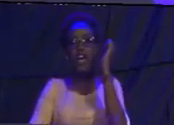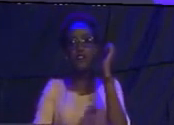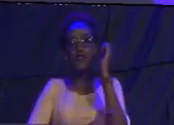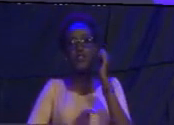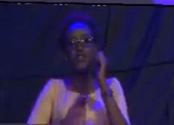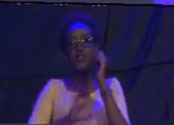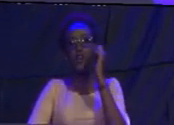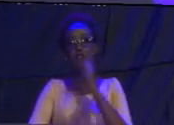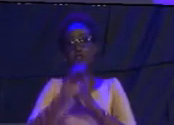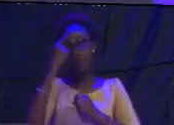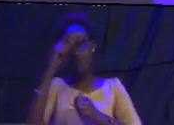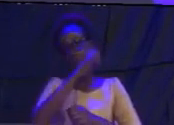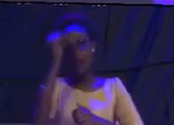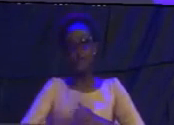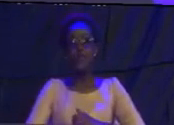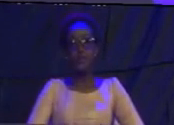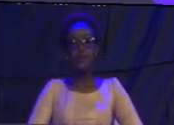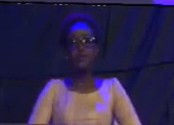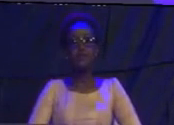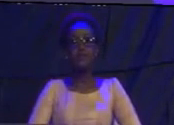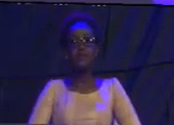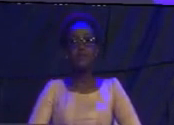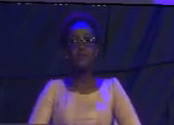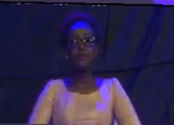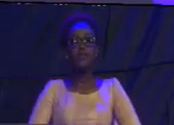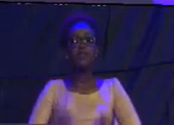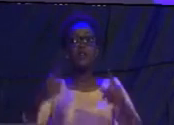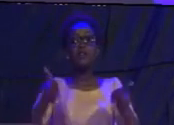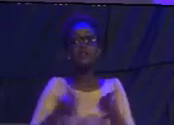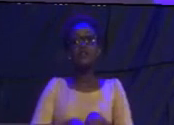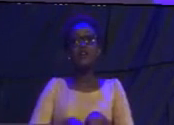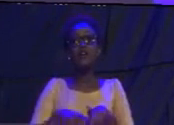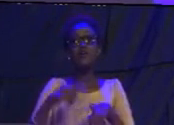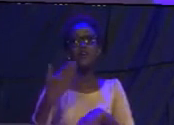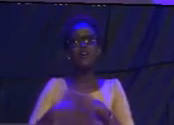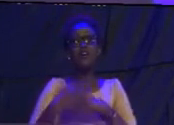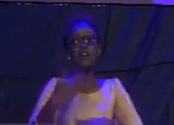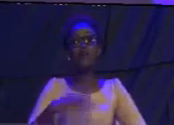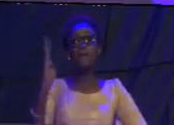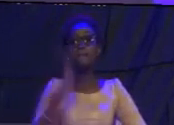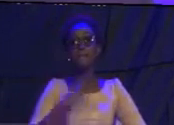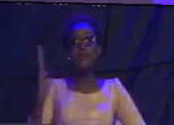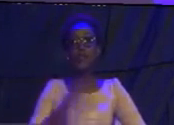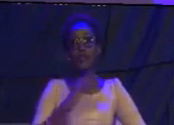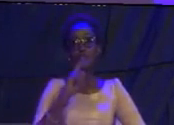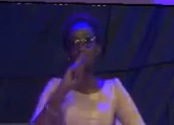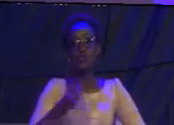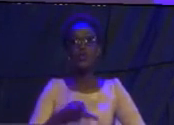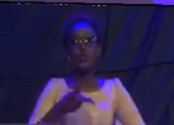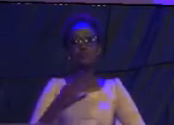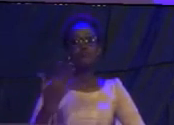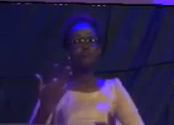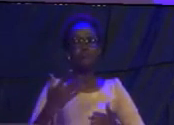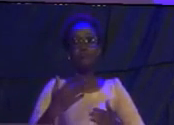$182 billion in Africa, invested by Africans themselves. Nanone asaga miliyari ibihumbi